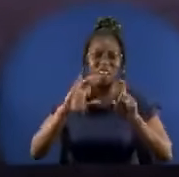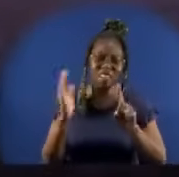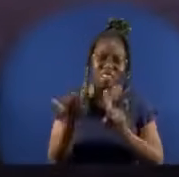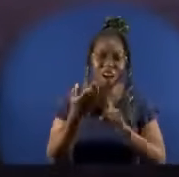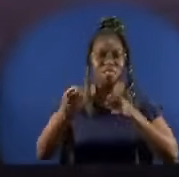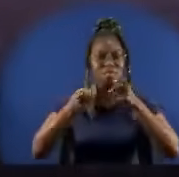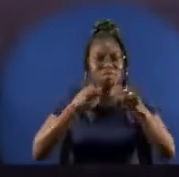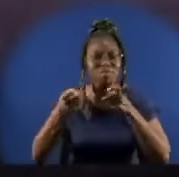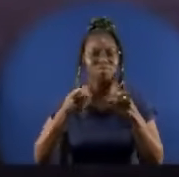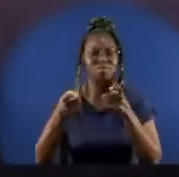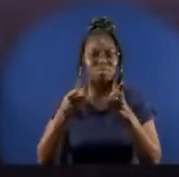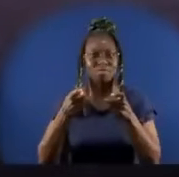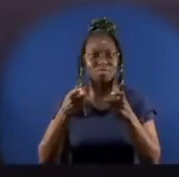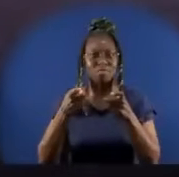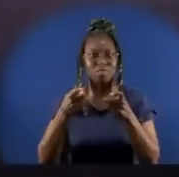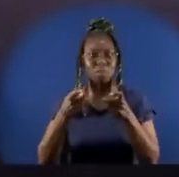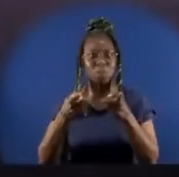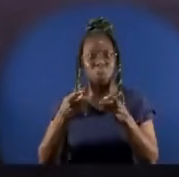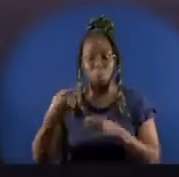see authority